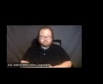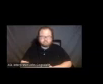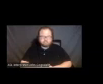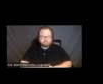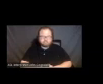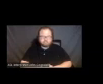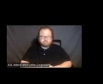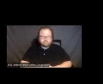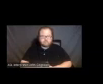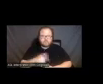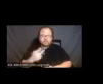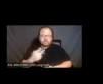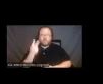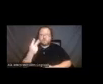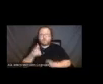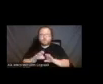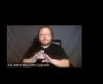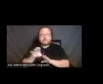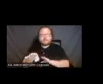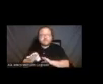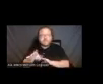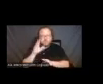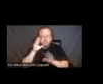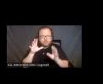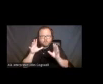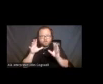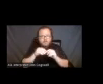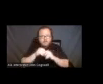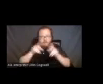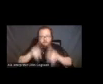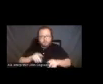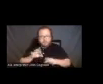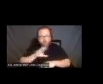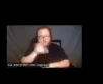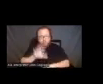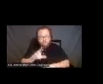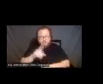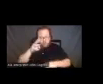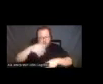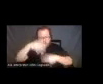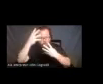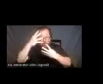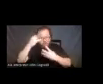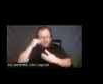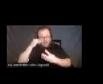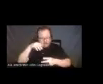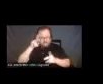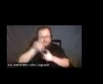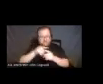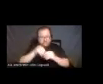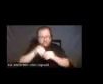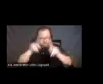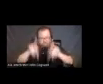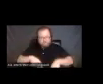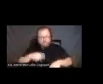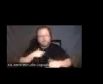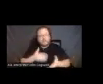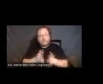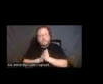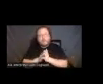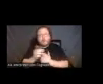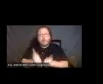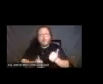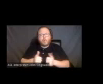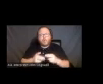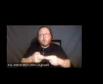And this is a two-step poll. Shall we meet in person or Zoom? And then scroll down, because if we do meet in person, we're asking which